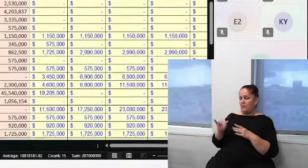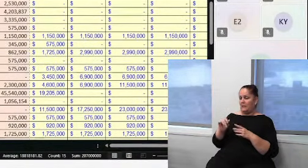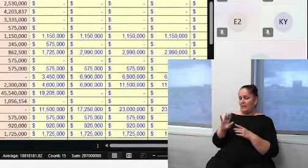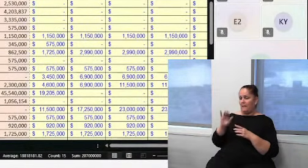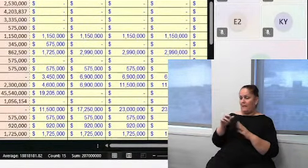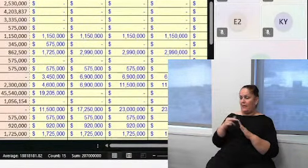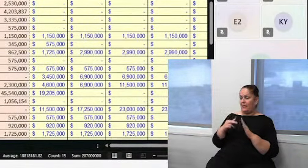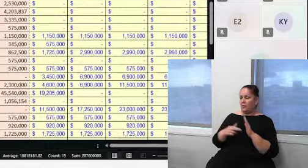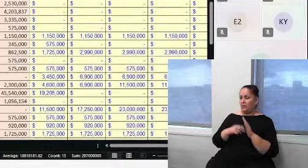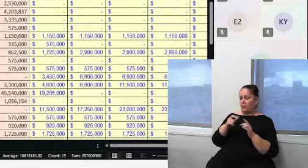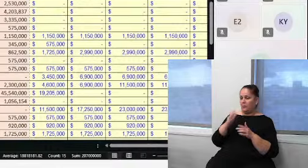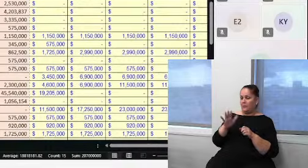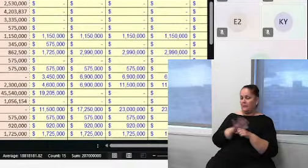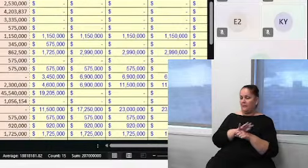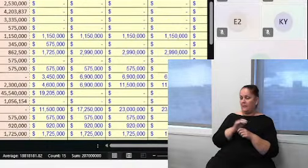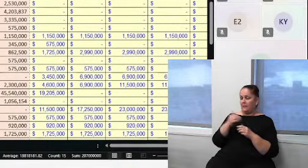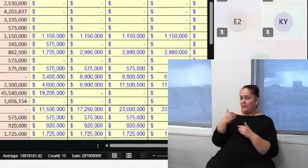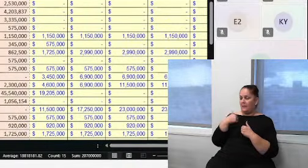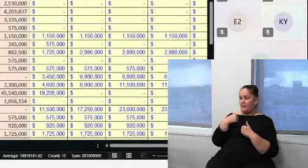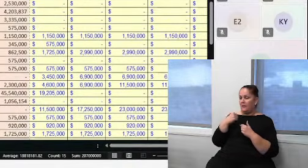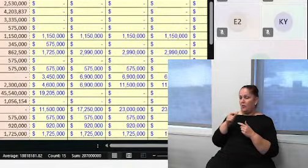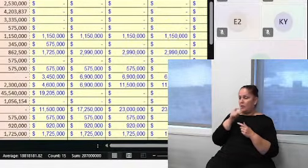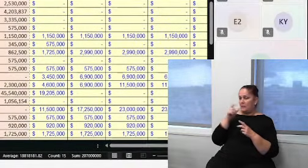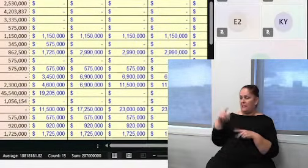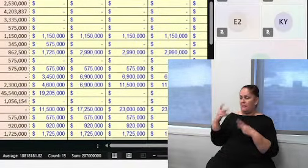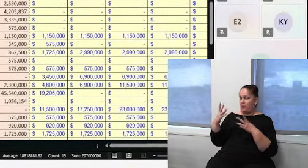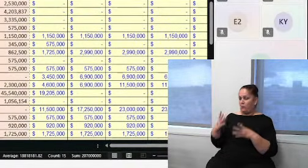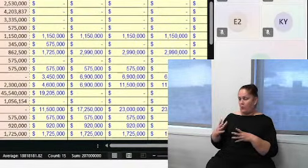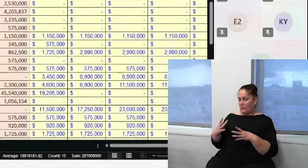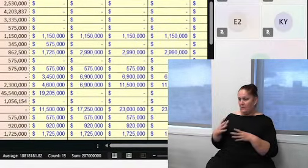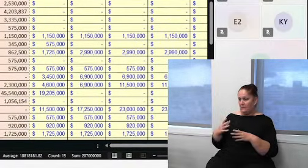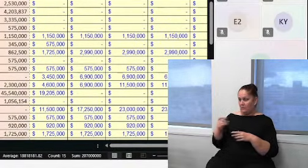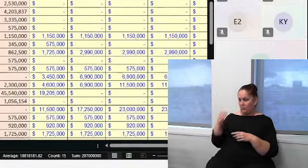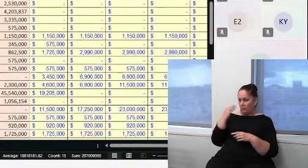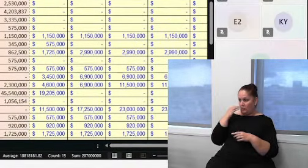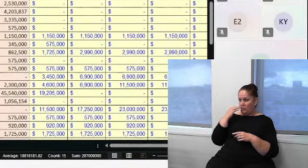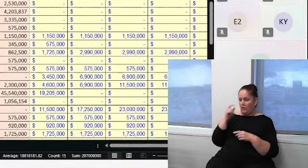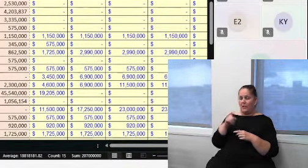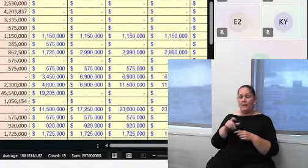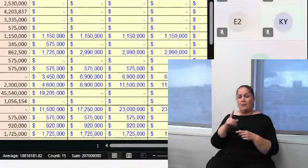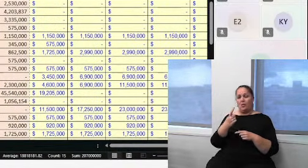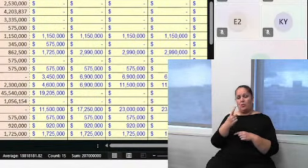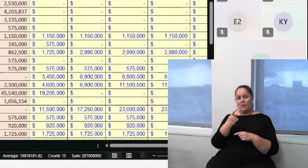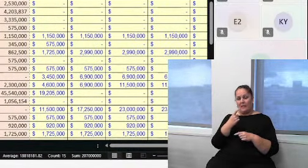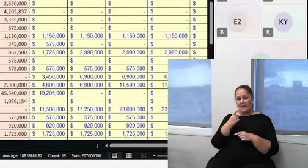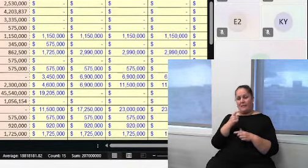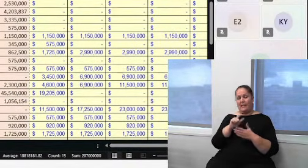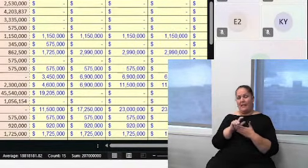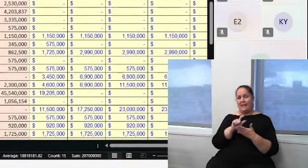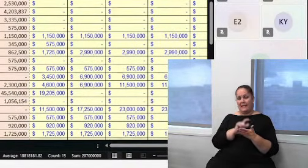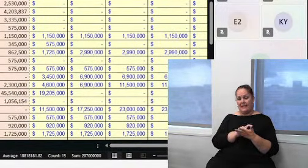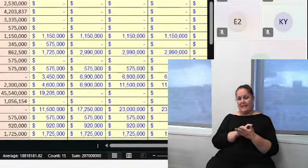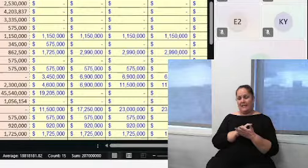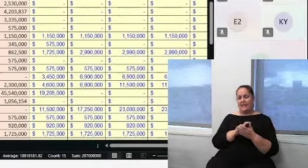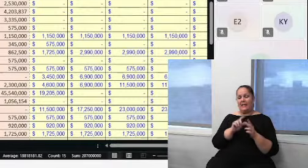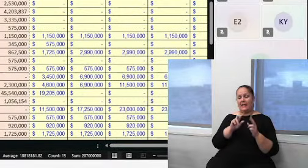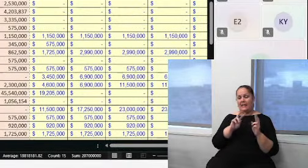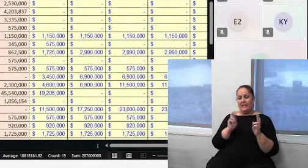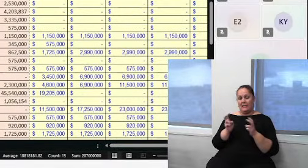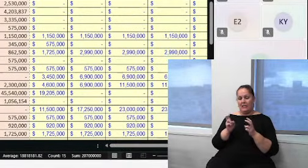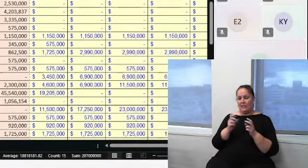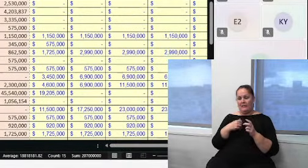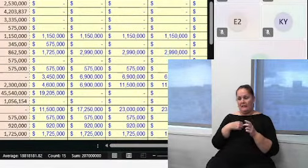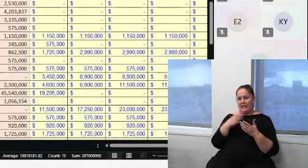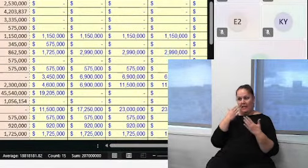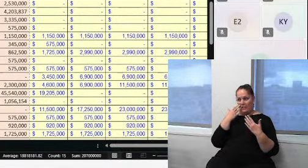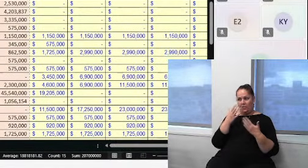portion of that by statute should be borne by the, what he calls the proponent. Do you know? Because you're asking me a legal